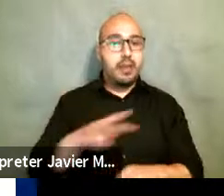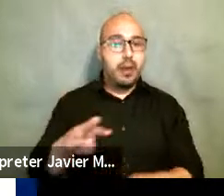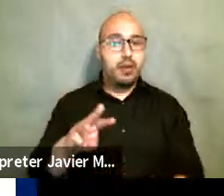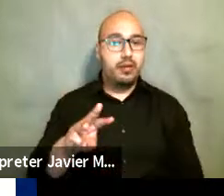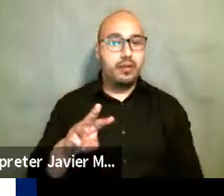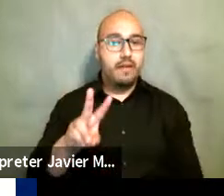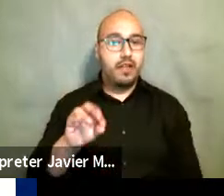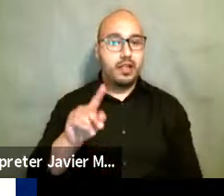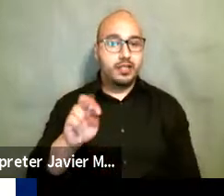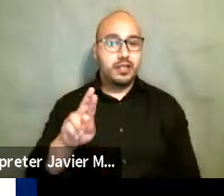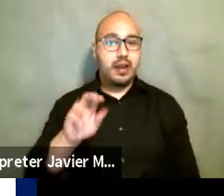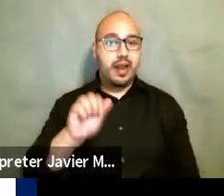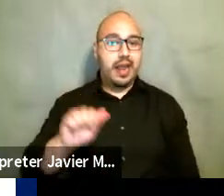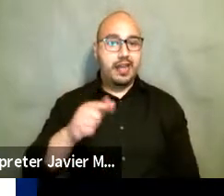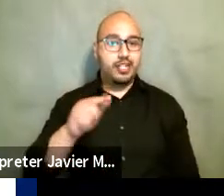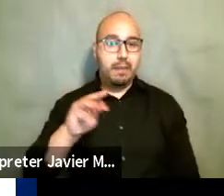uwfmvolunteer@gmail.com.